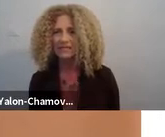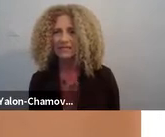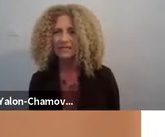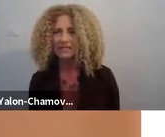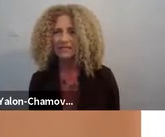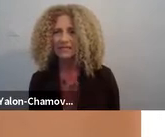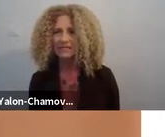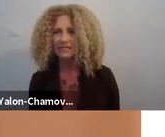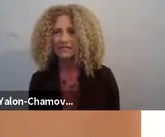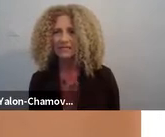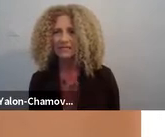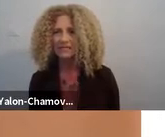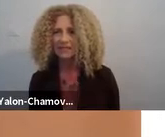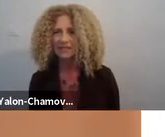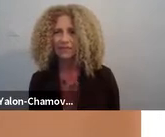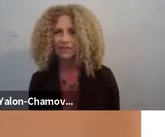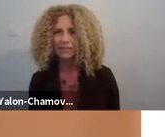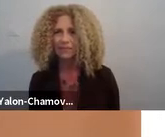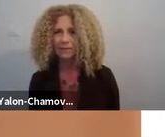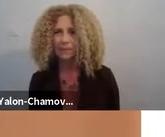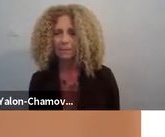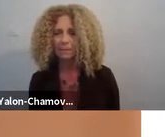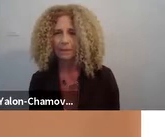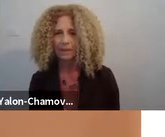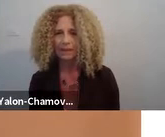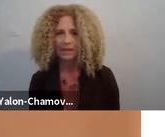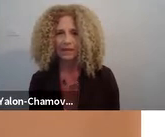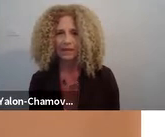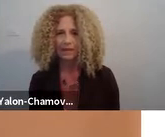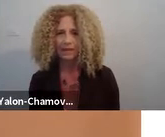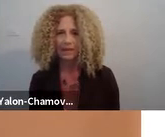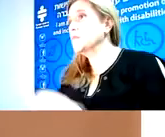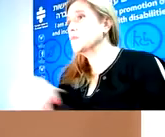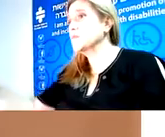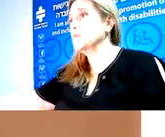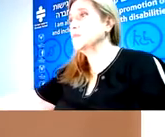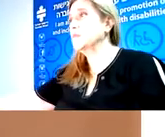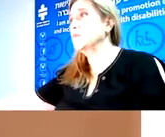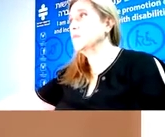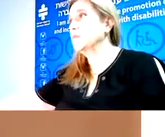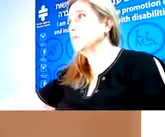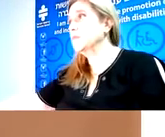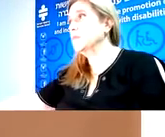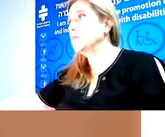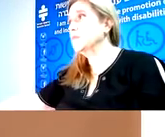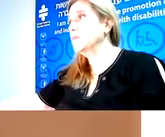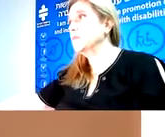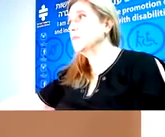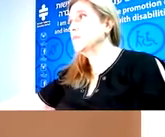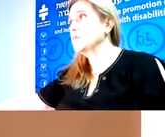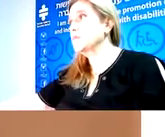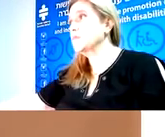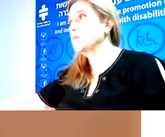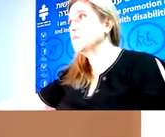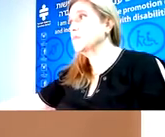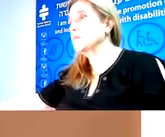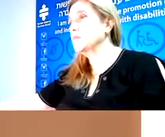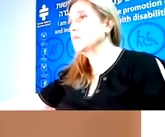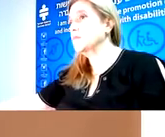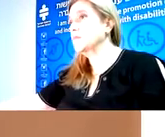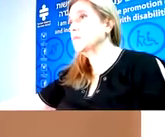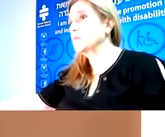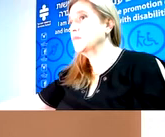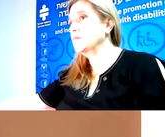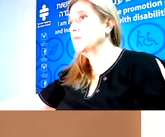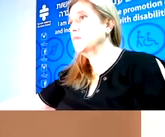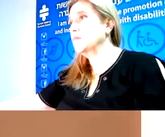And so that's my focus right now is as things start to slowly reopen, that we don't let up, that we continue